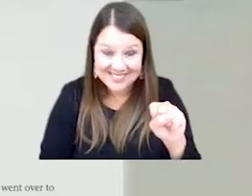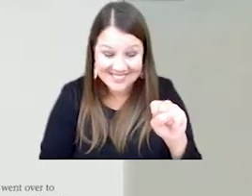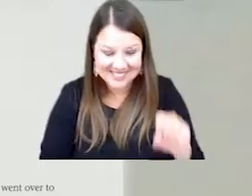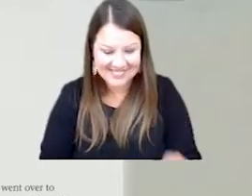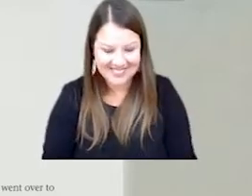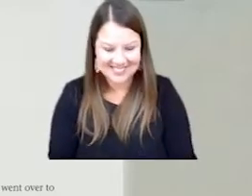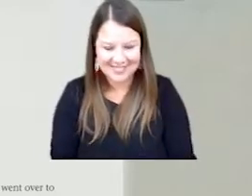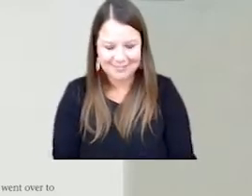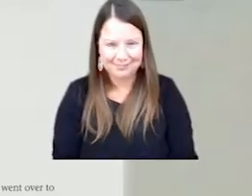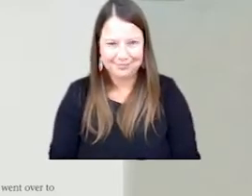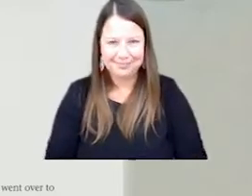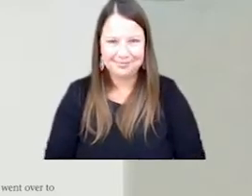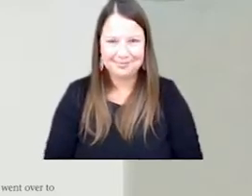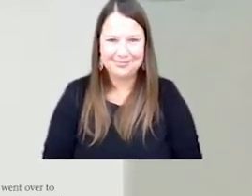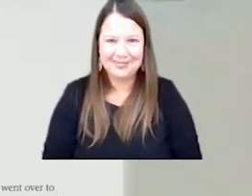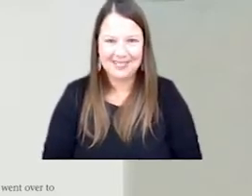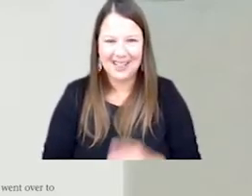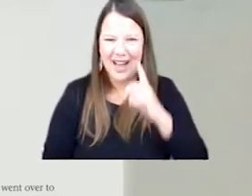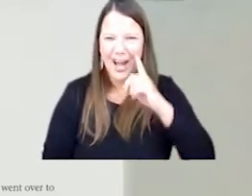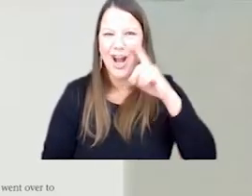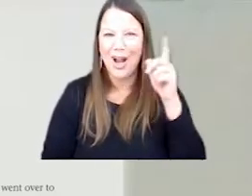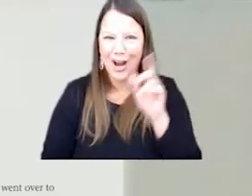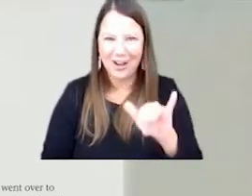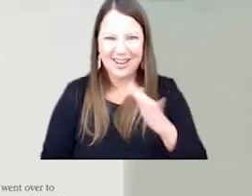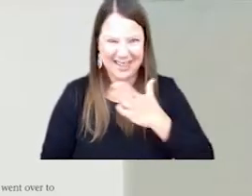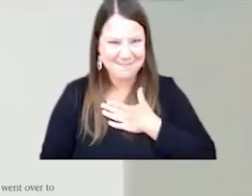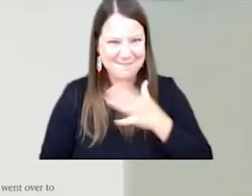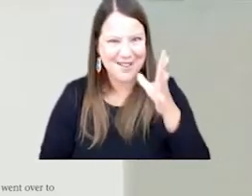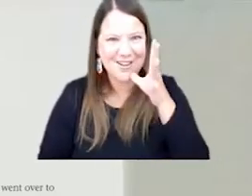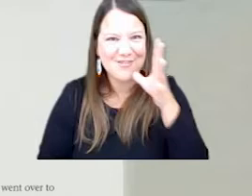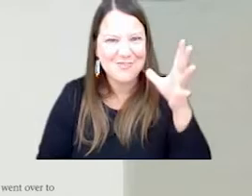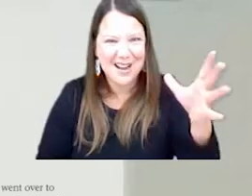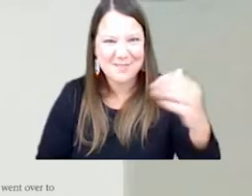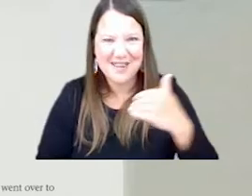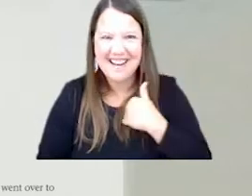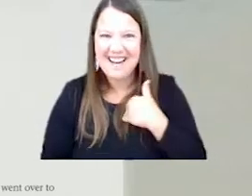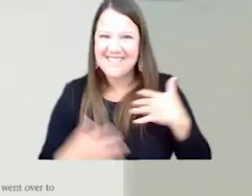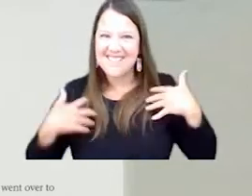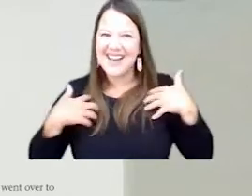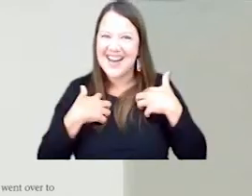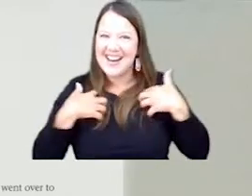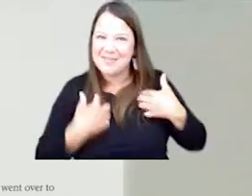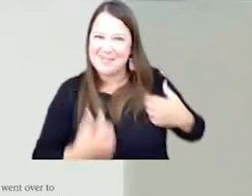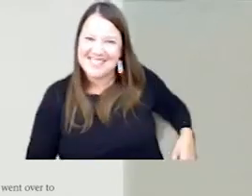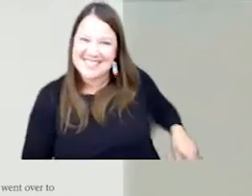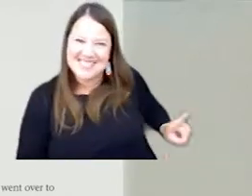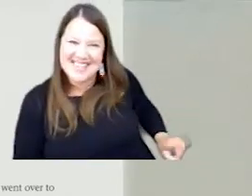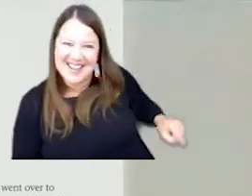vines. It was like she had a tail.